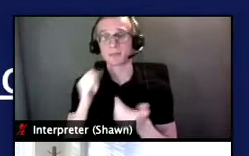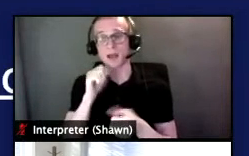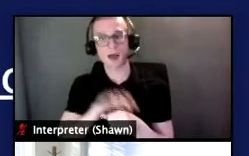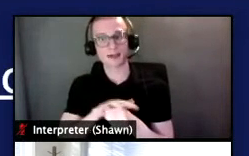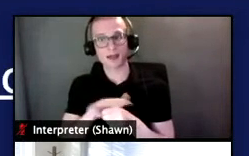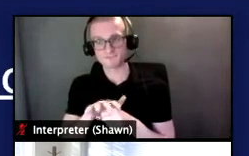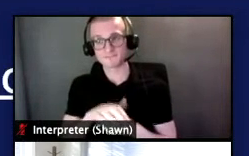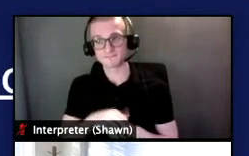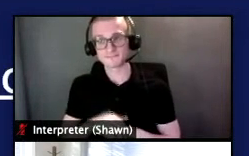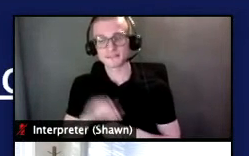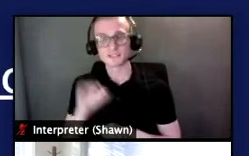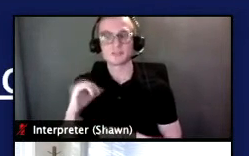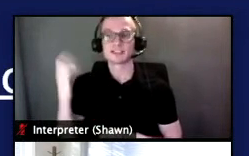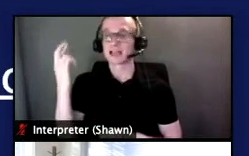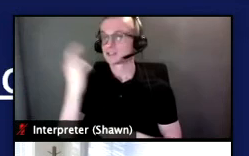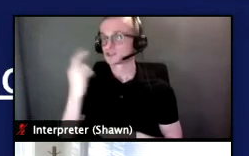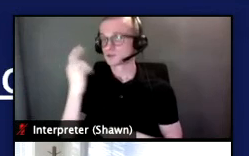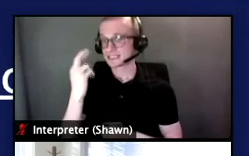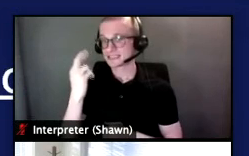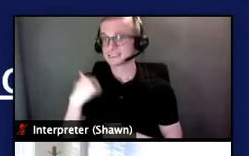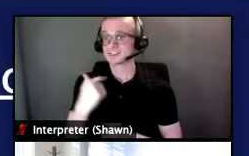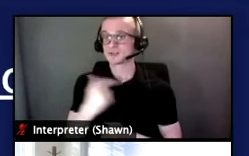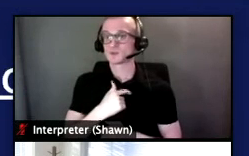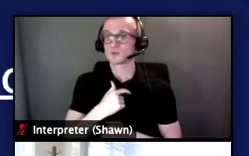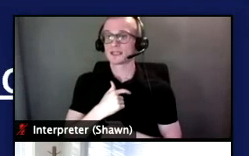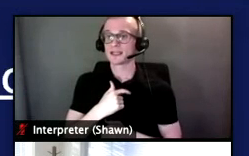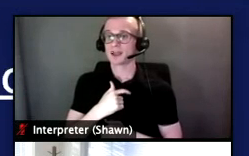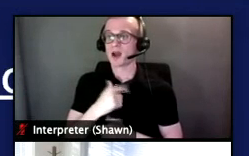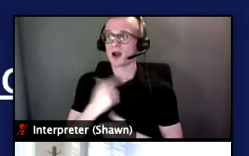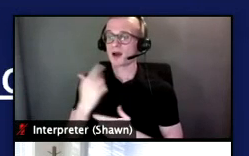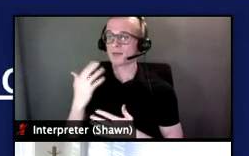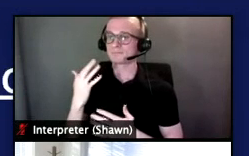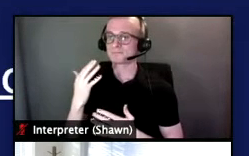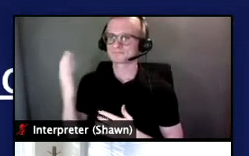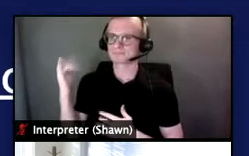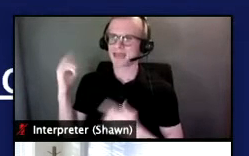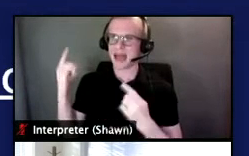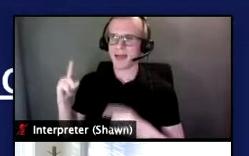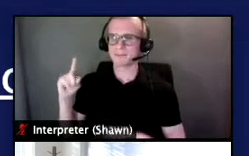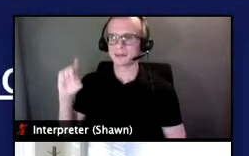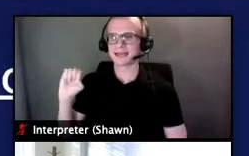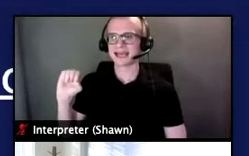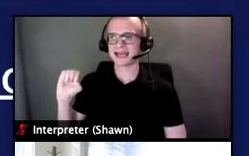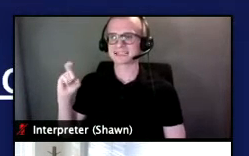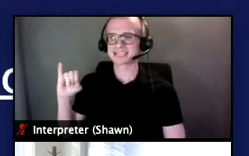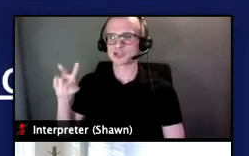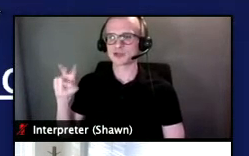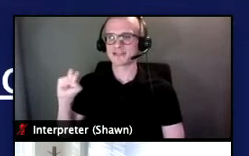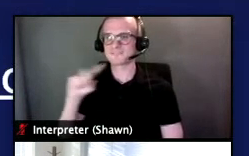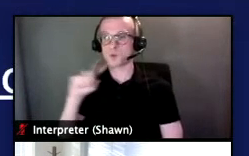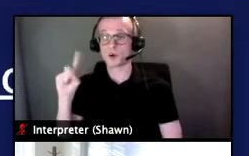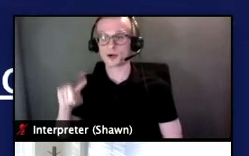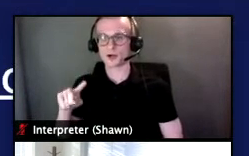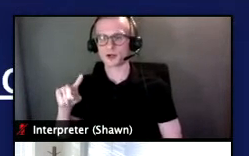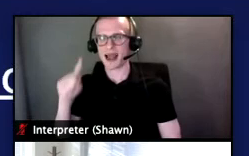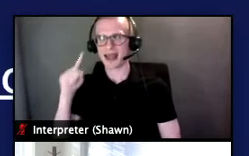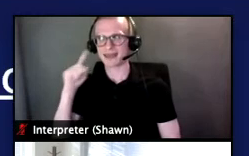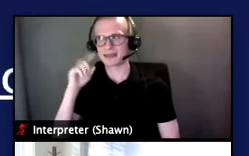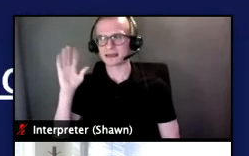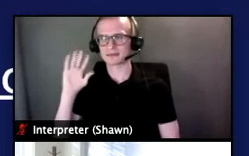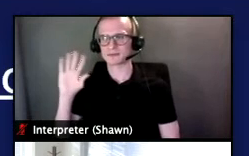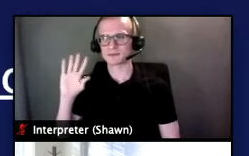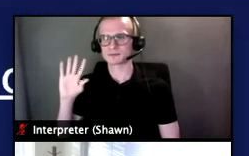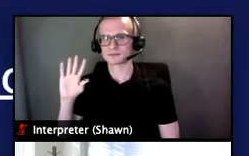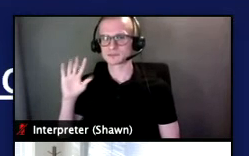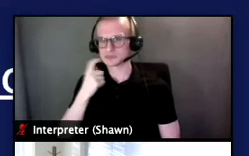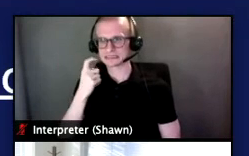the executive order, I think it was on the 23rd, limiting these gatherings. And there's